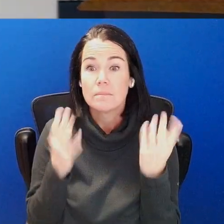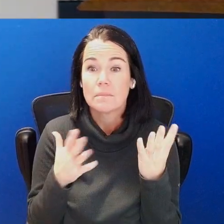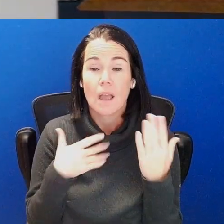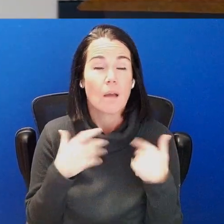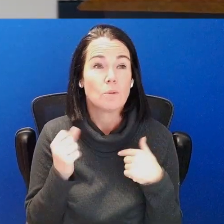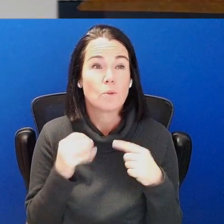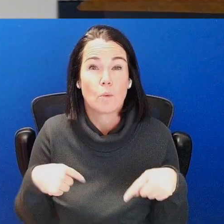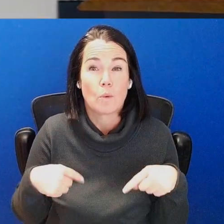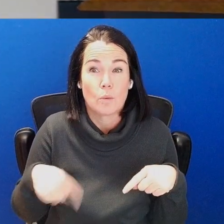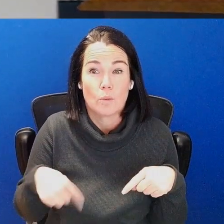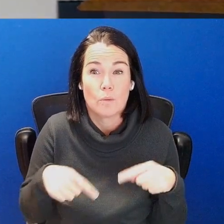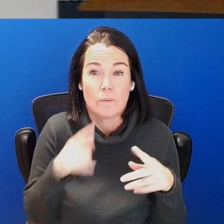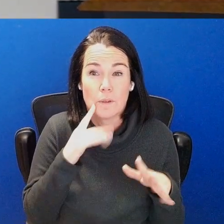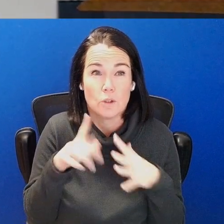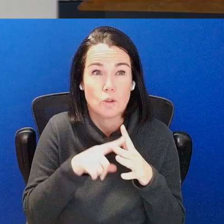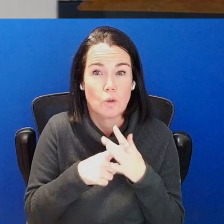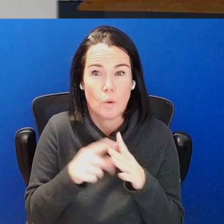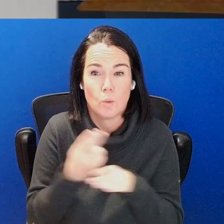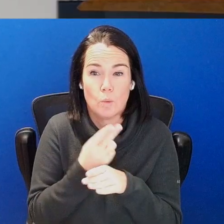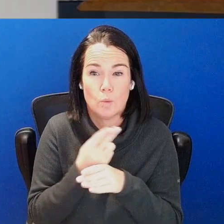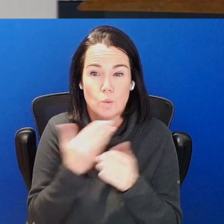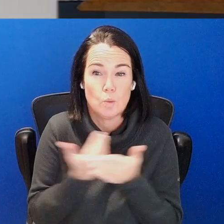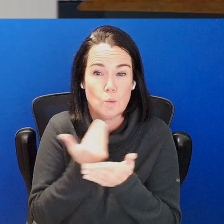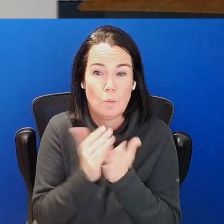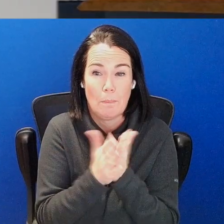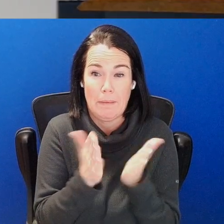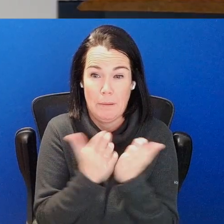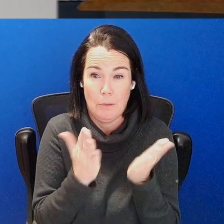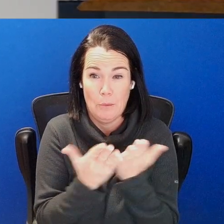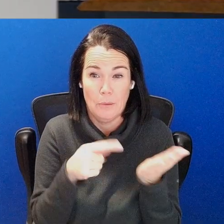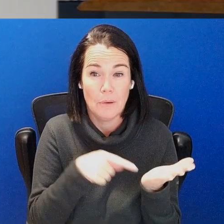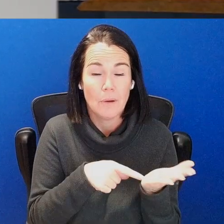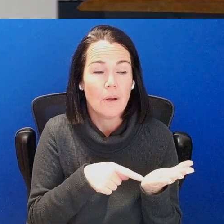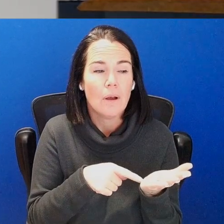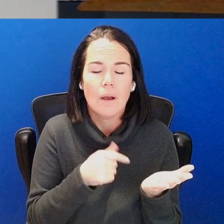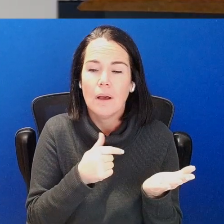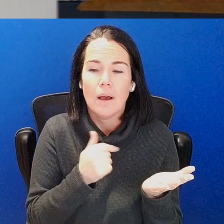So nervous starting to work in a new planner because it